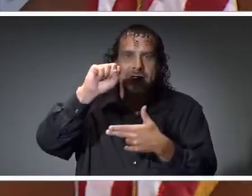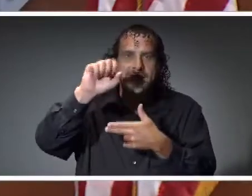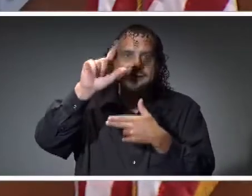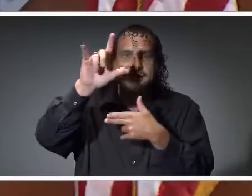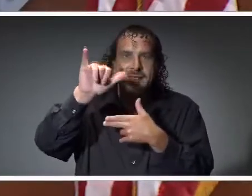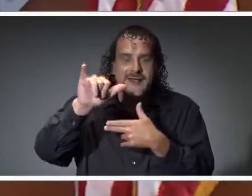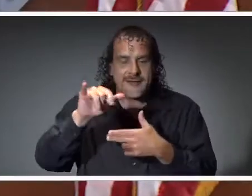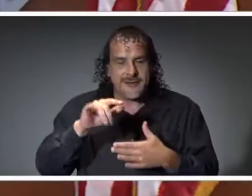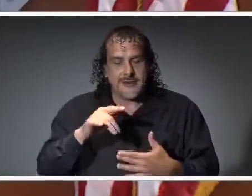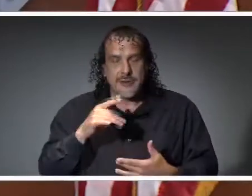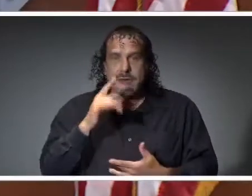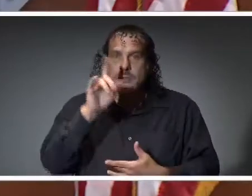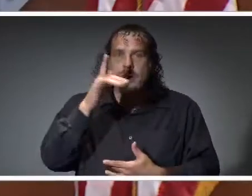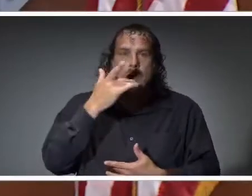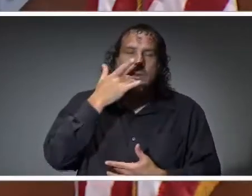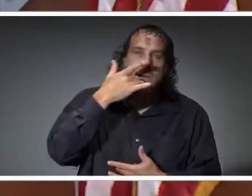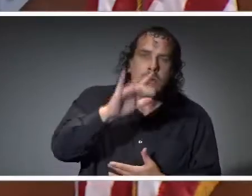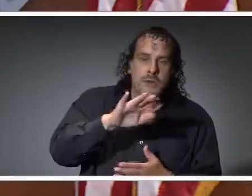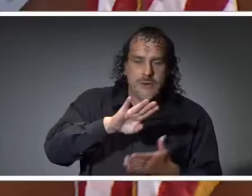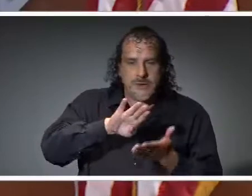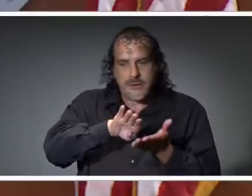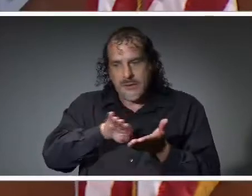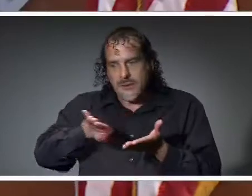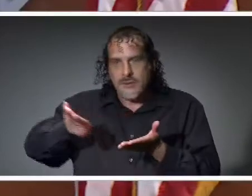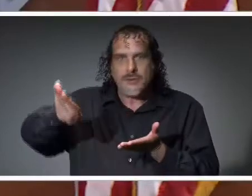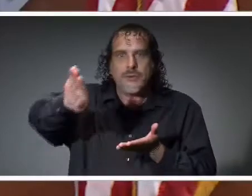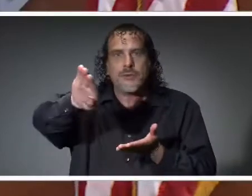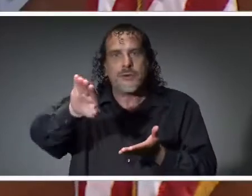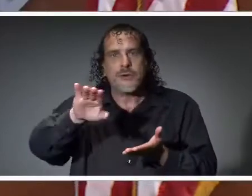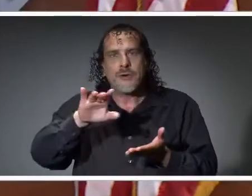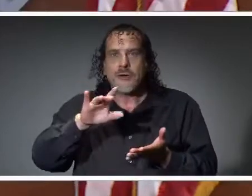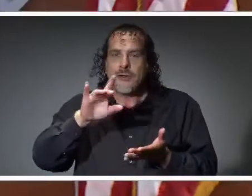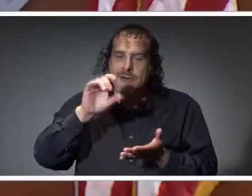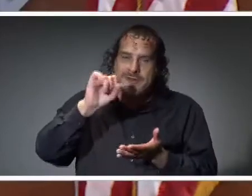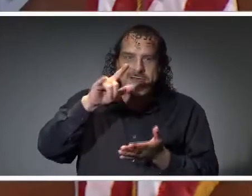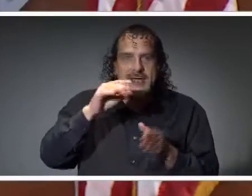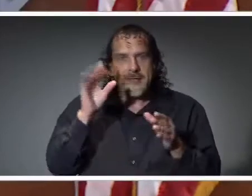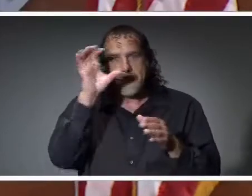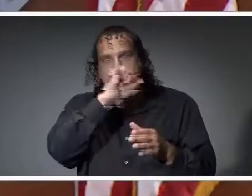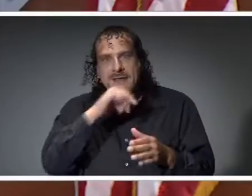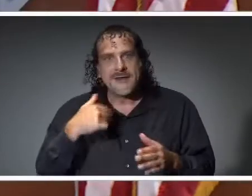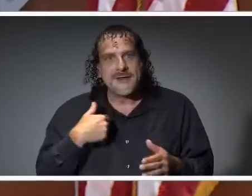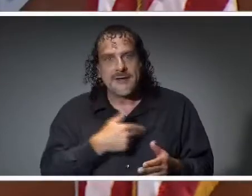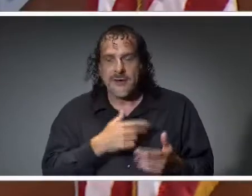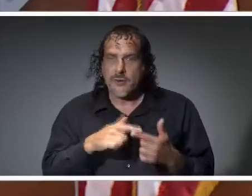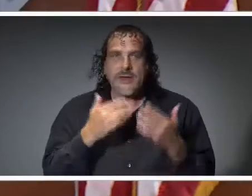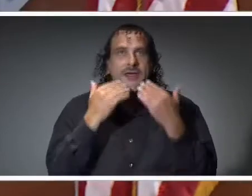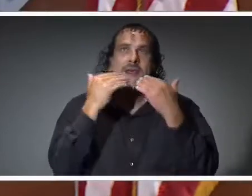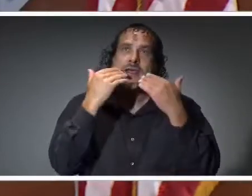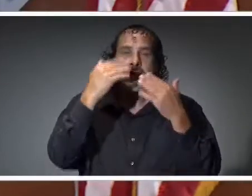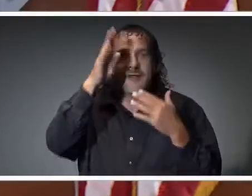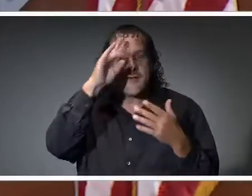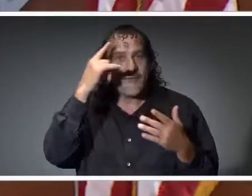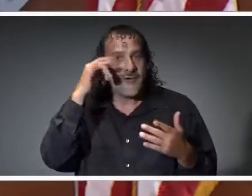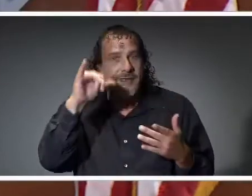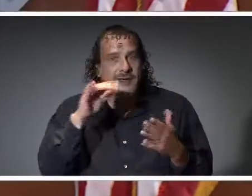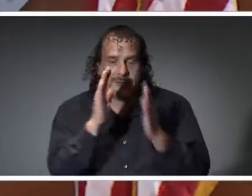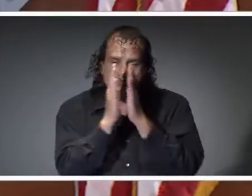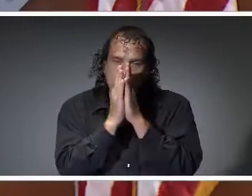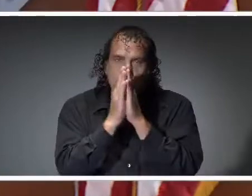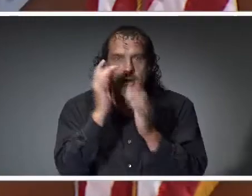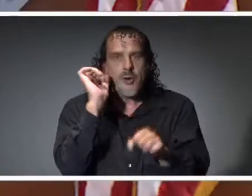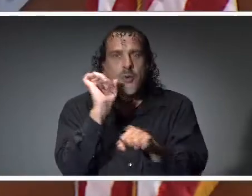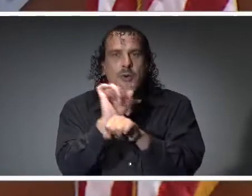spared in Hurricane Sally by and large, and for that we are all very grateful and very thankful, and our prayers worked. We